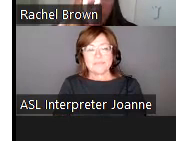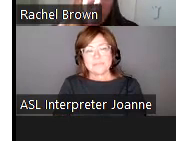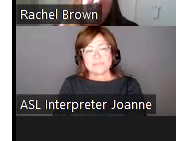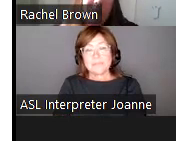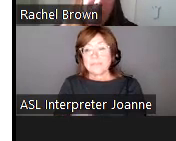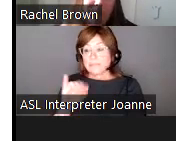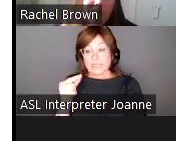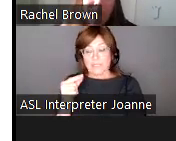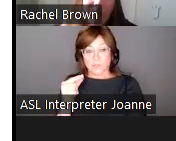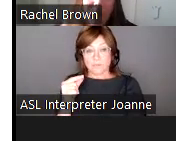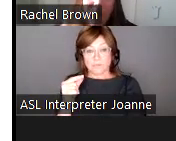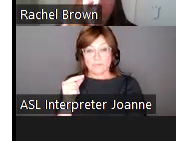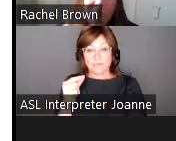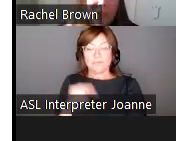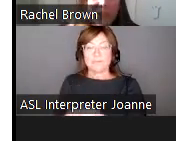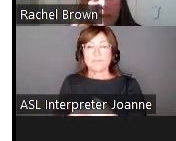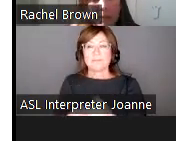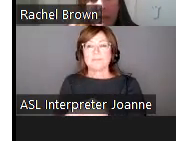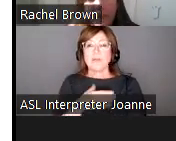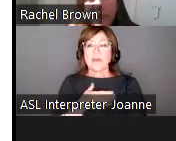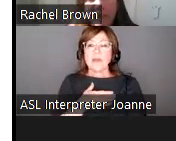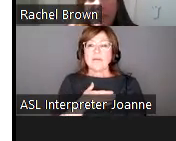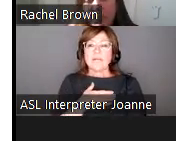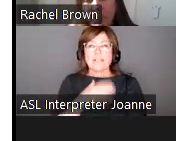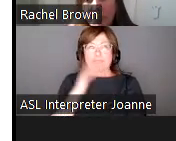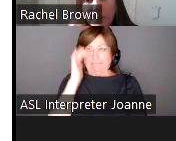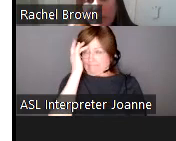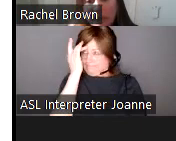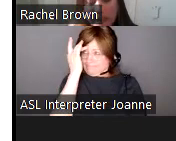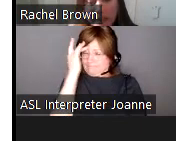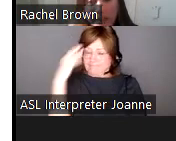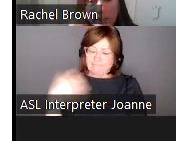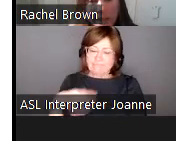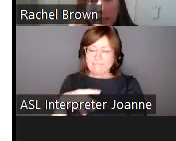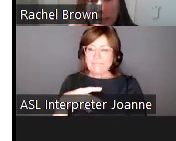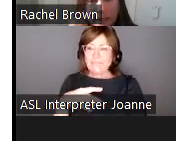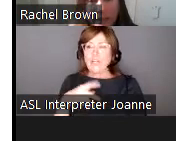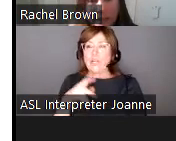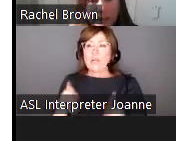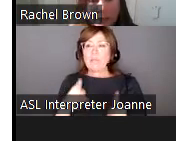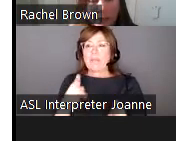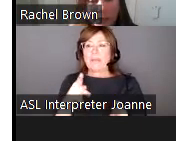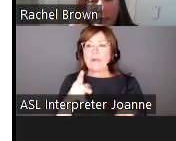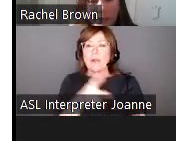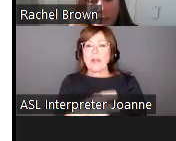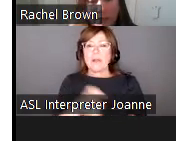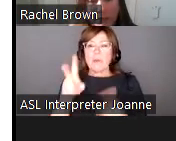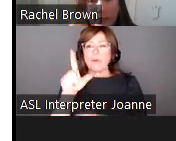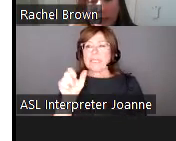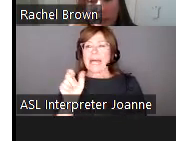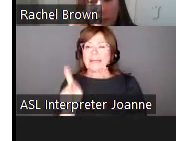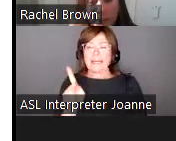For Instagram, one of my biggest pet peeves is people posting links in their descriptions